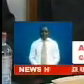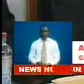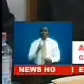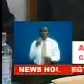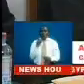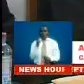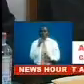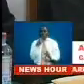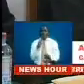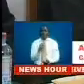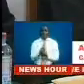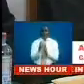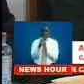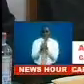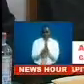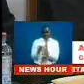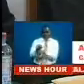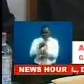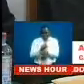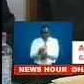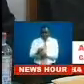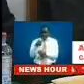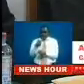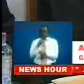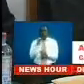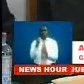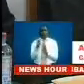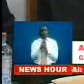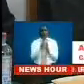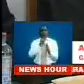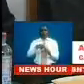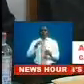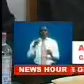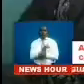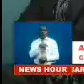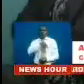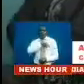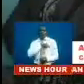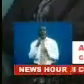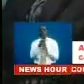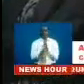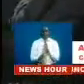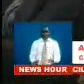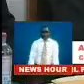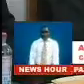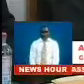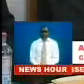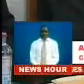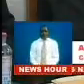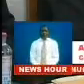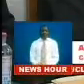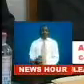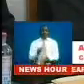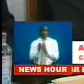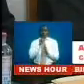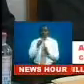help lawyers with work but are not yet completely qualified as lawyers. Crimes are not